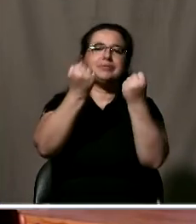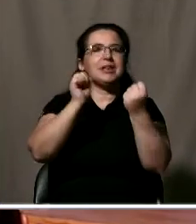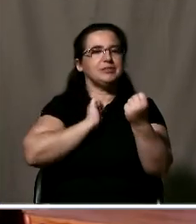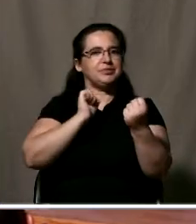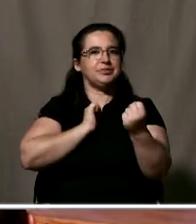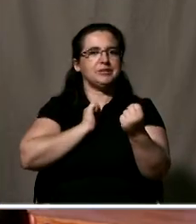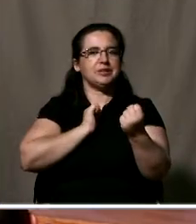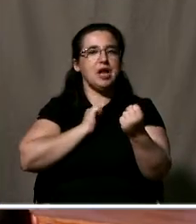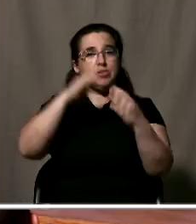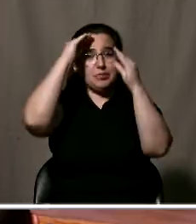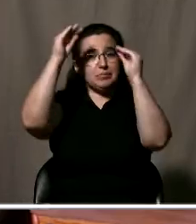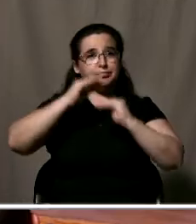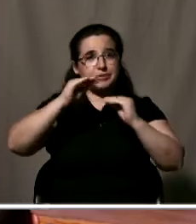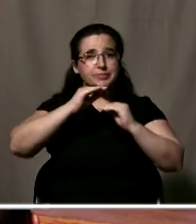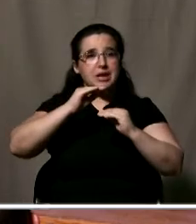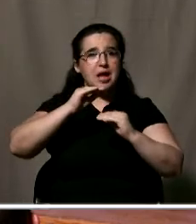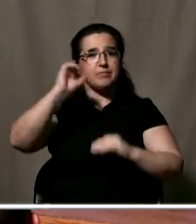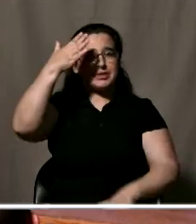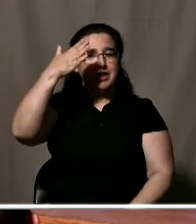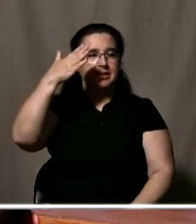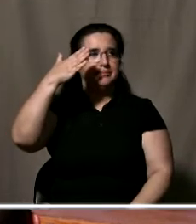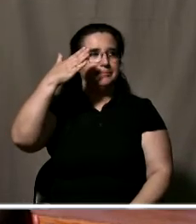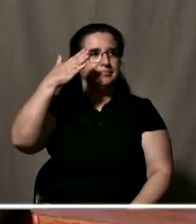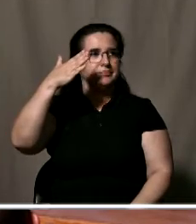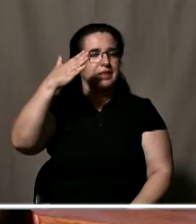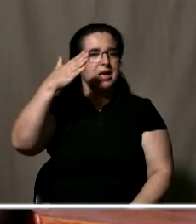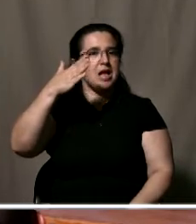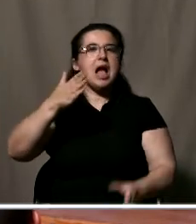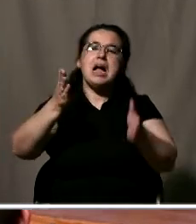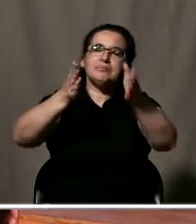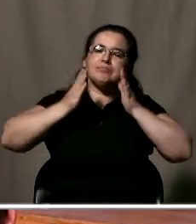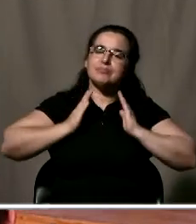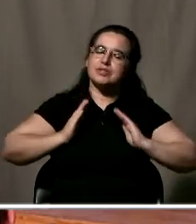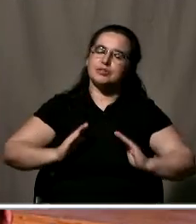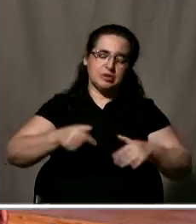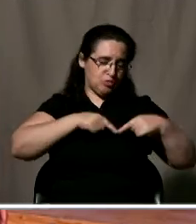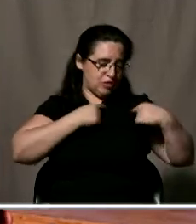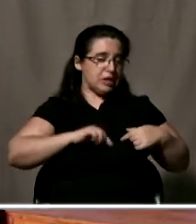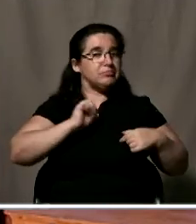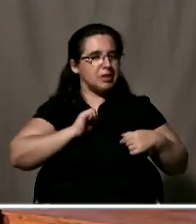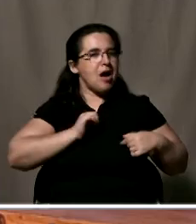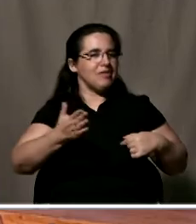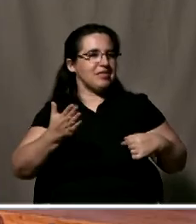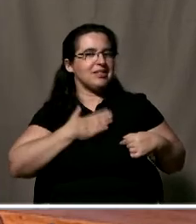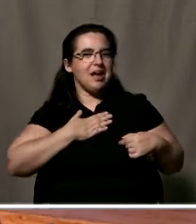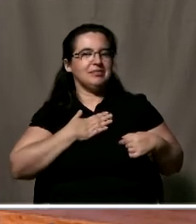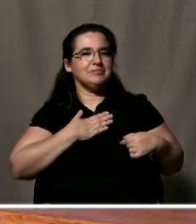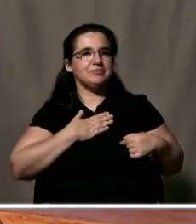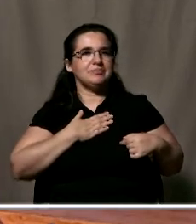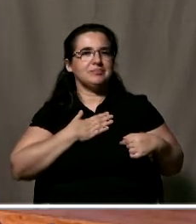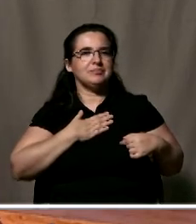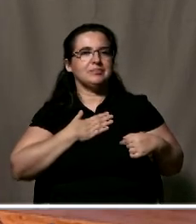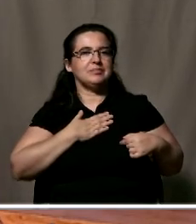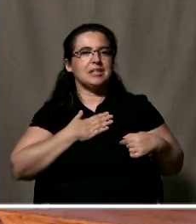high priest. O meu sumo sacerdote. He gives me rest from my troubled heart. Ele dá repouso ao meu coração. He has compassion, Hebrews 5,